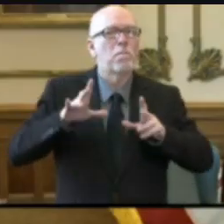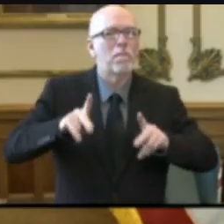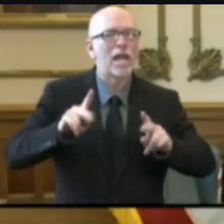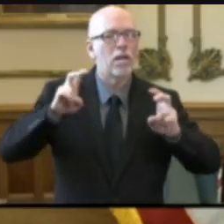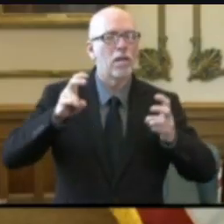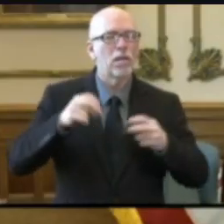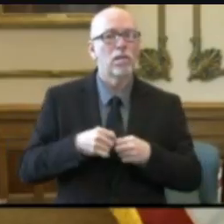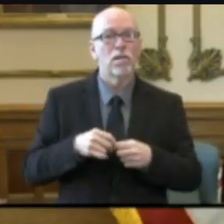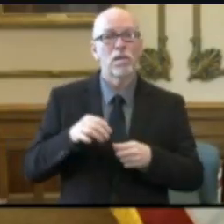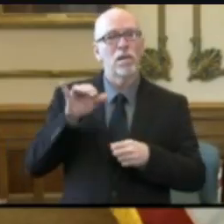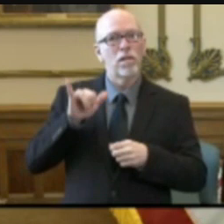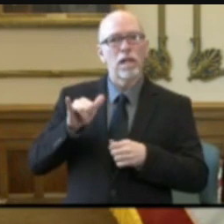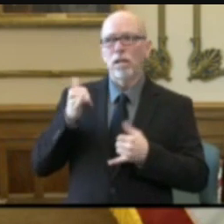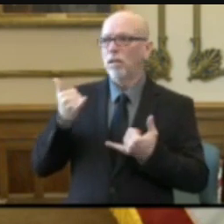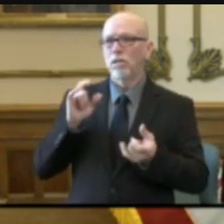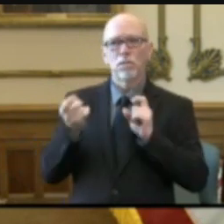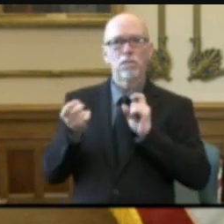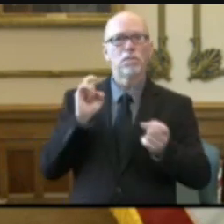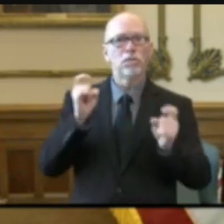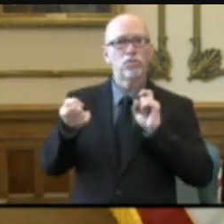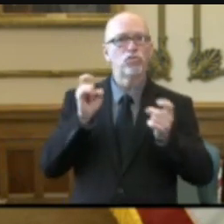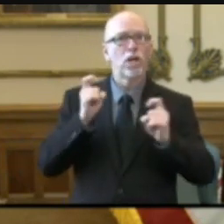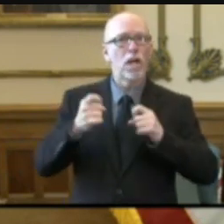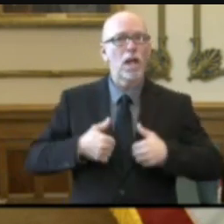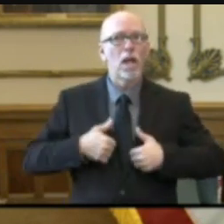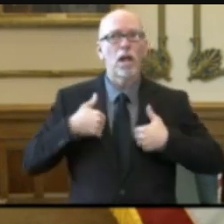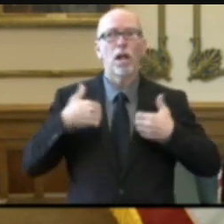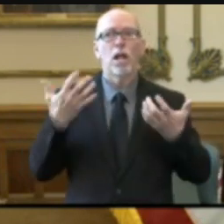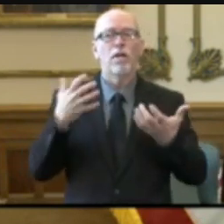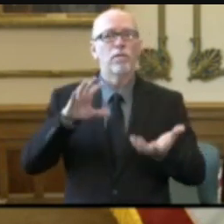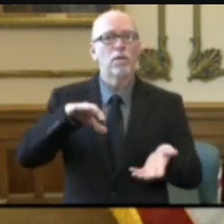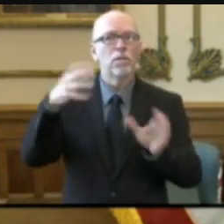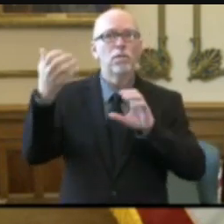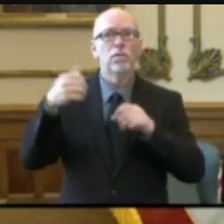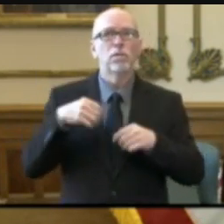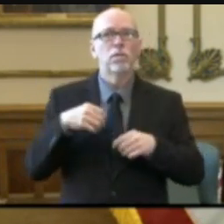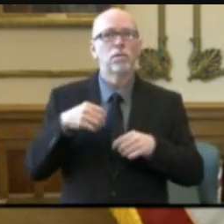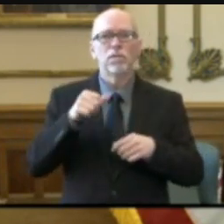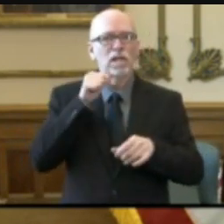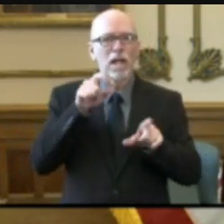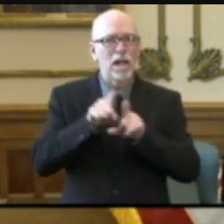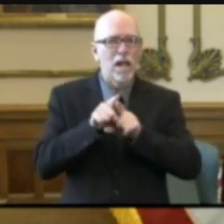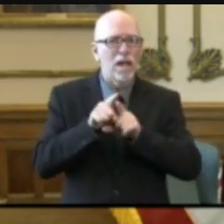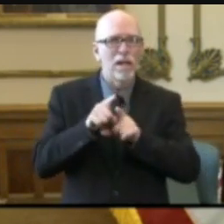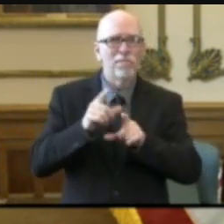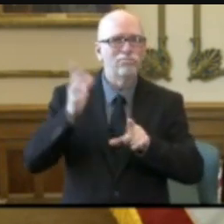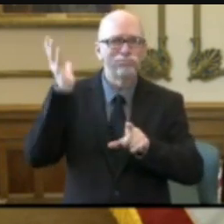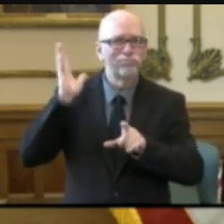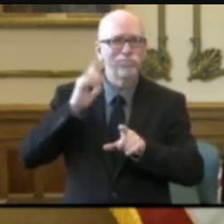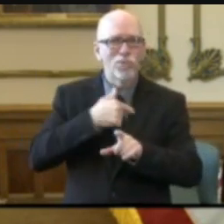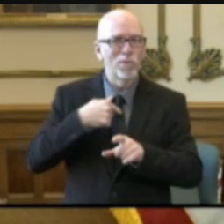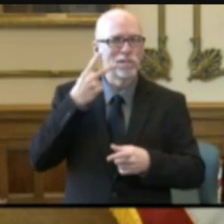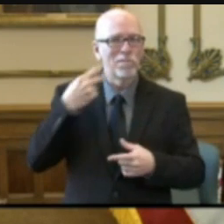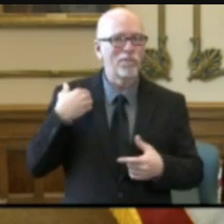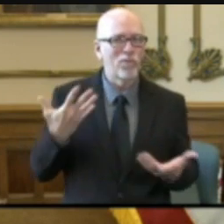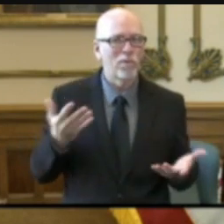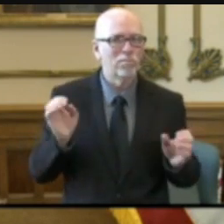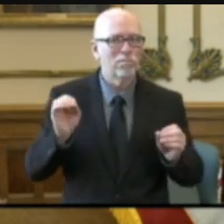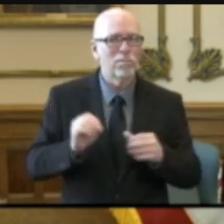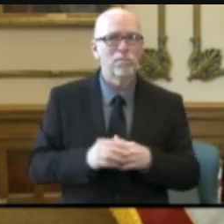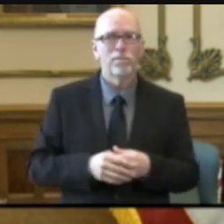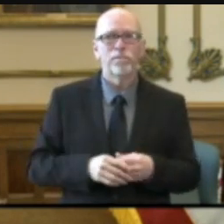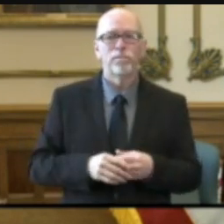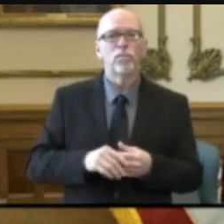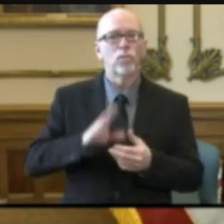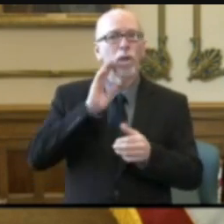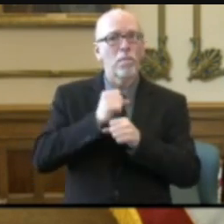unfolding, constantly changing, life and livelihood disrupting crisis is unlike anything we have ever seen, and is going to